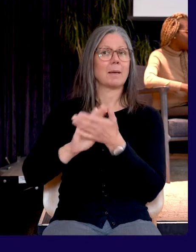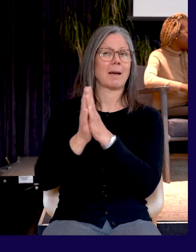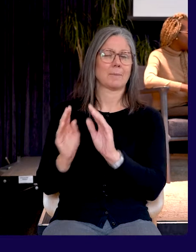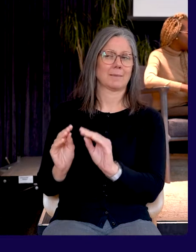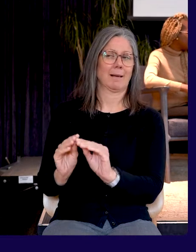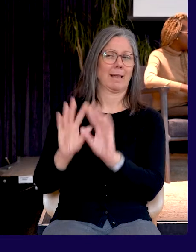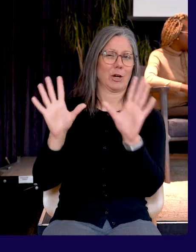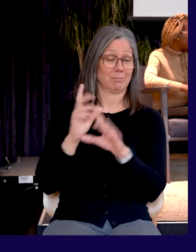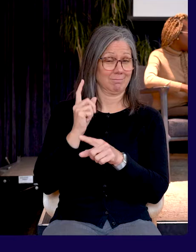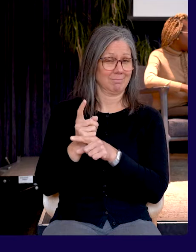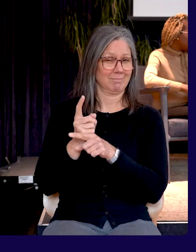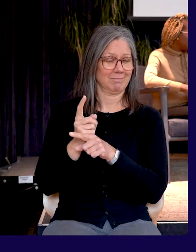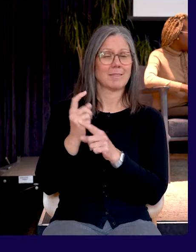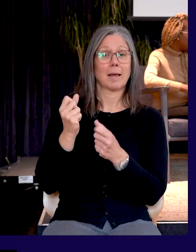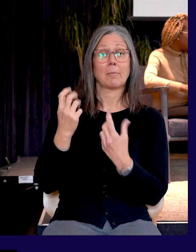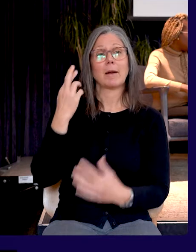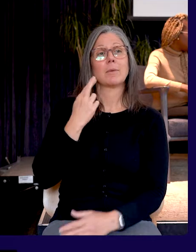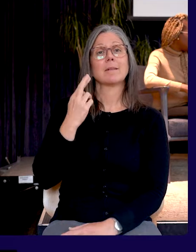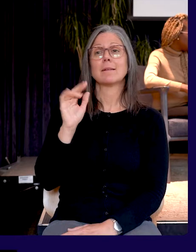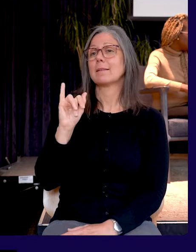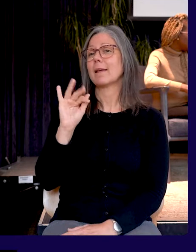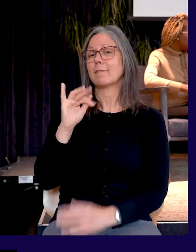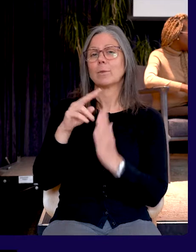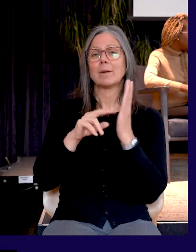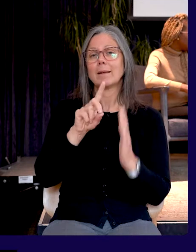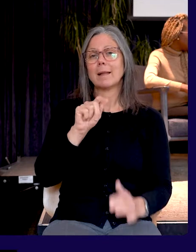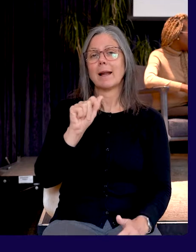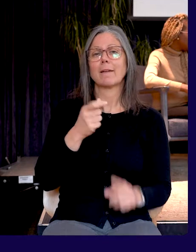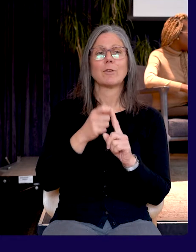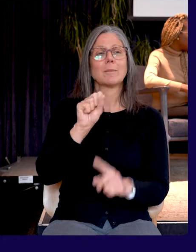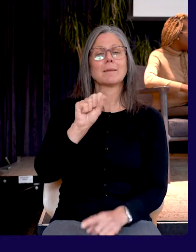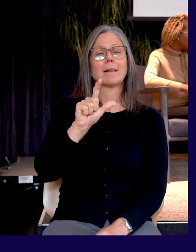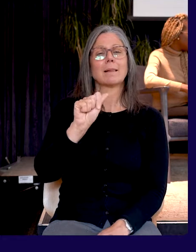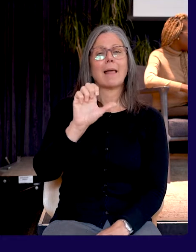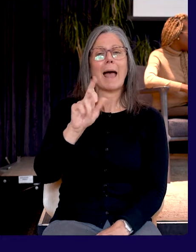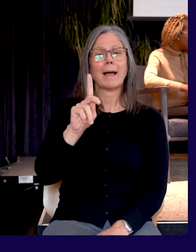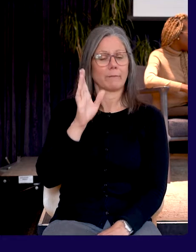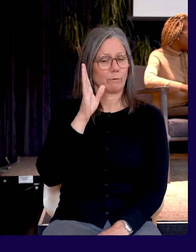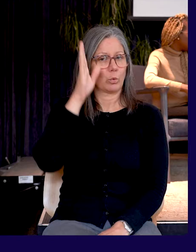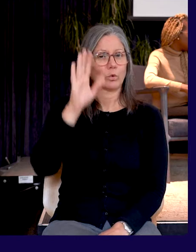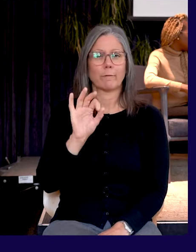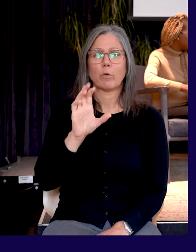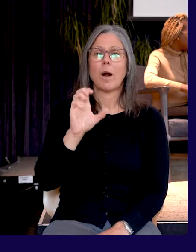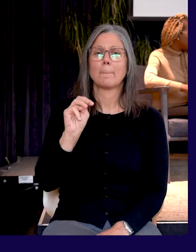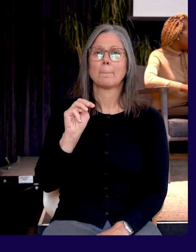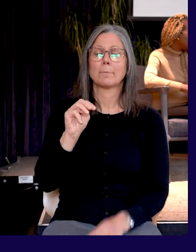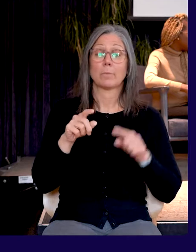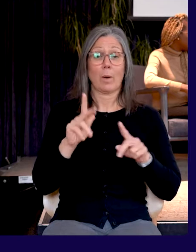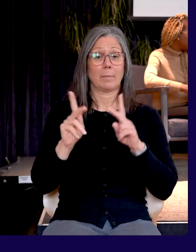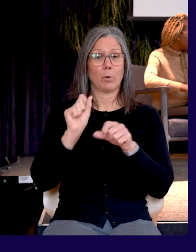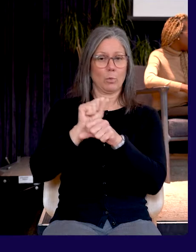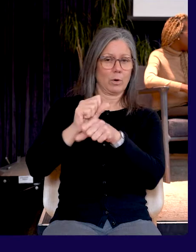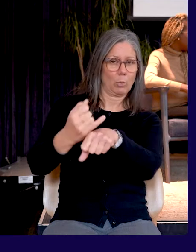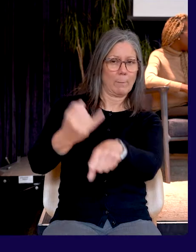clear, right? And there are reasons why, if you look at data from like Slack's Future Forum, that while people were working